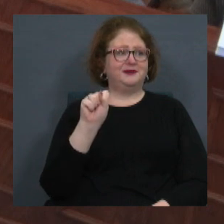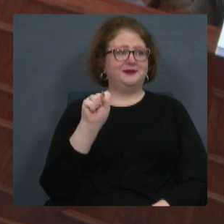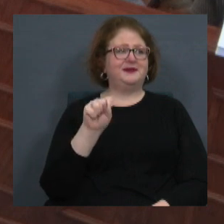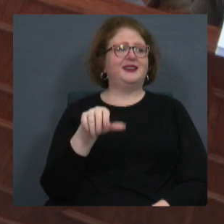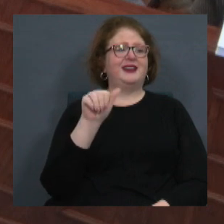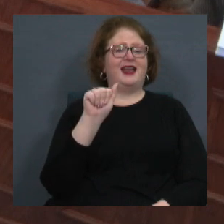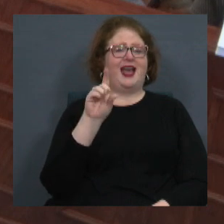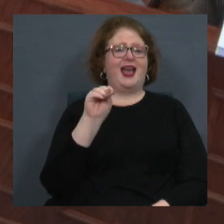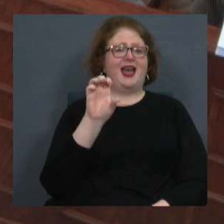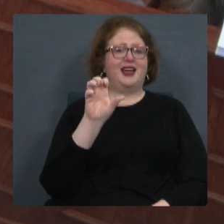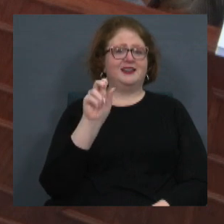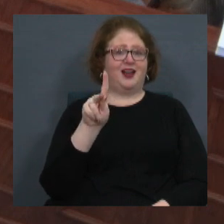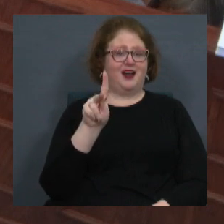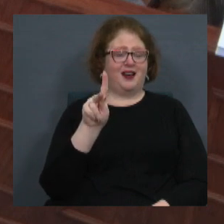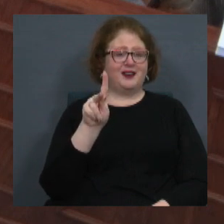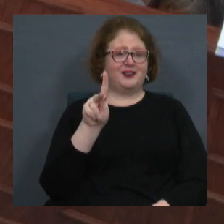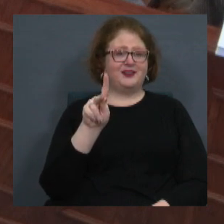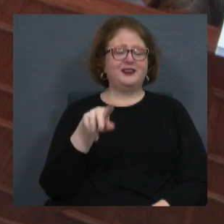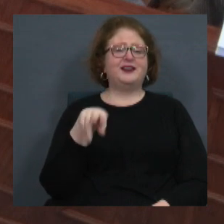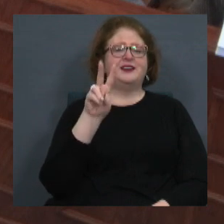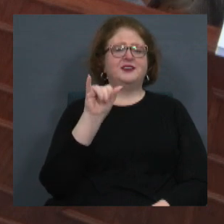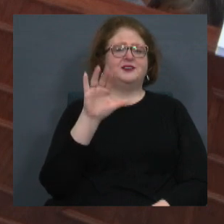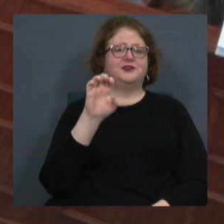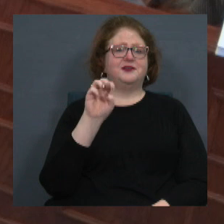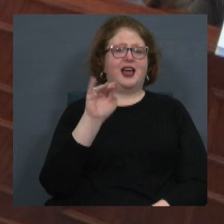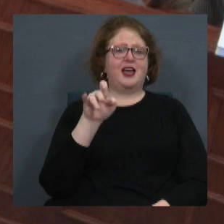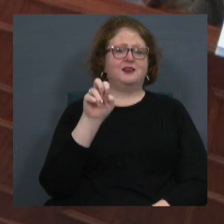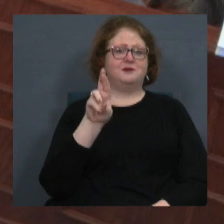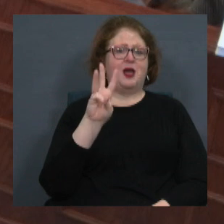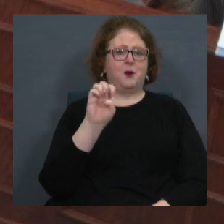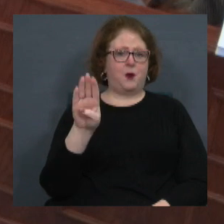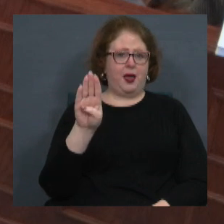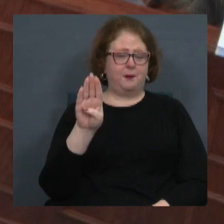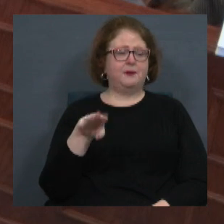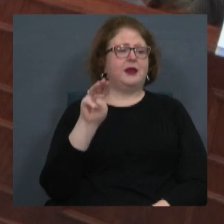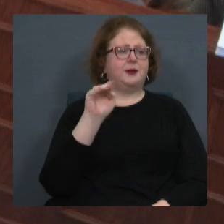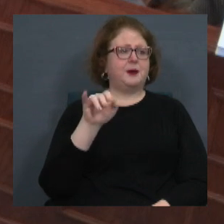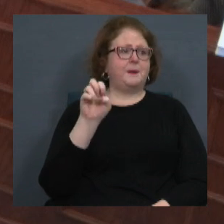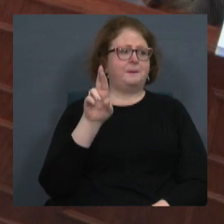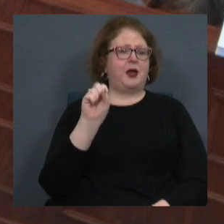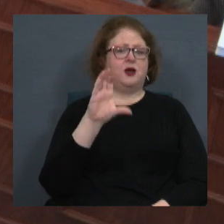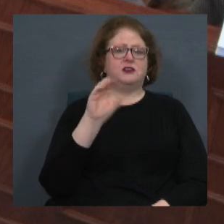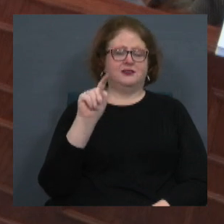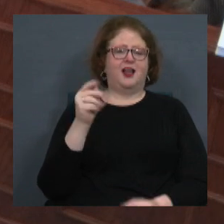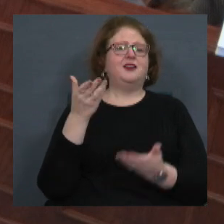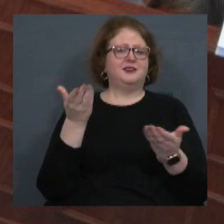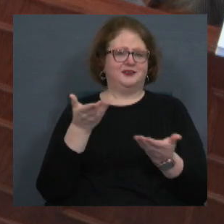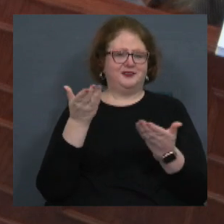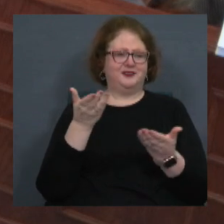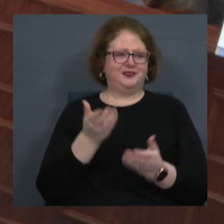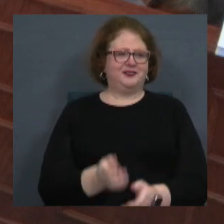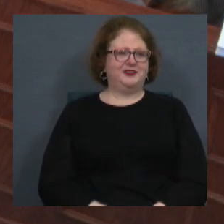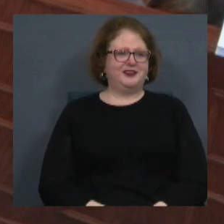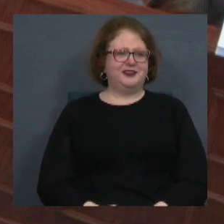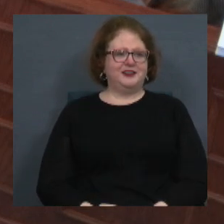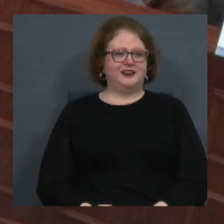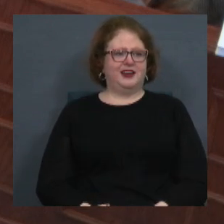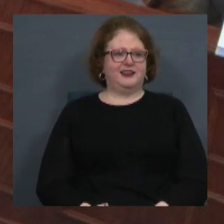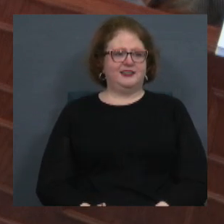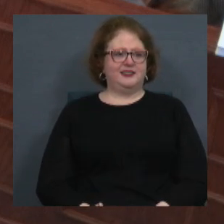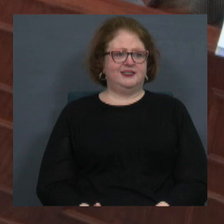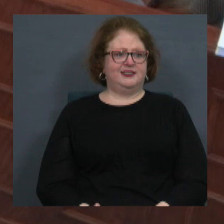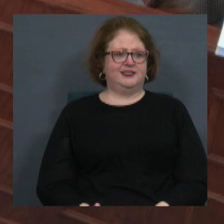Director Adcock. Present. Vice Mayor Webb. Here. Mayor Scott. Present. Let me